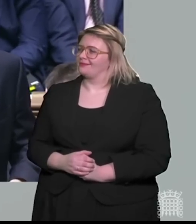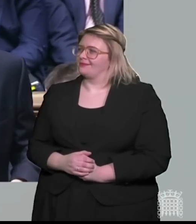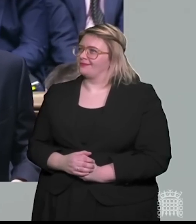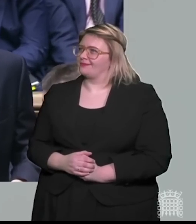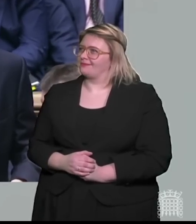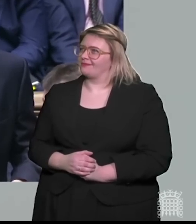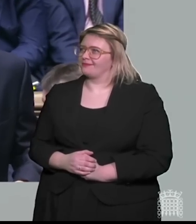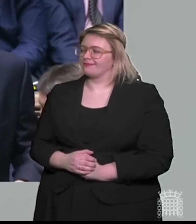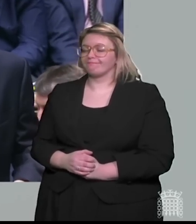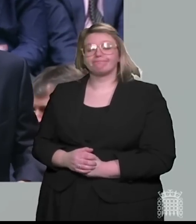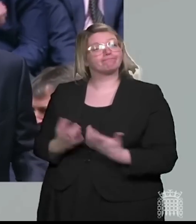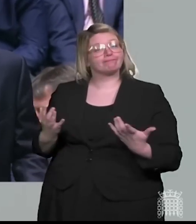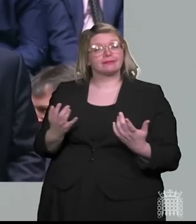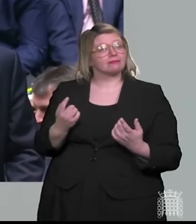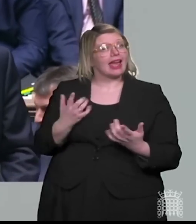No country